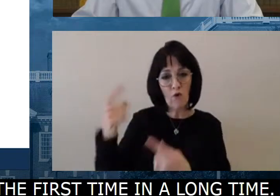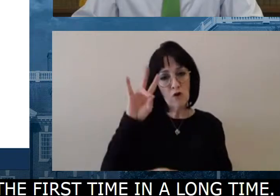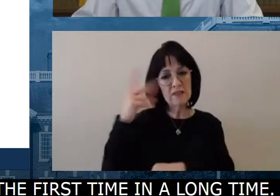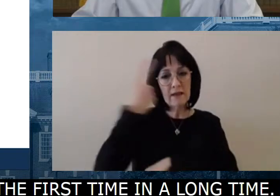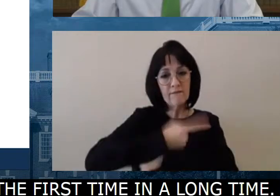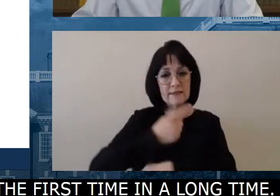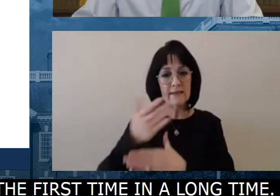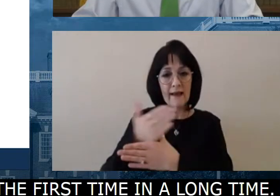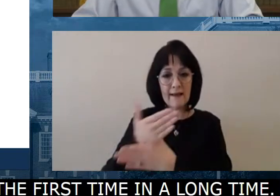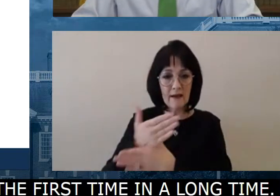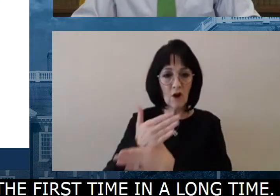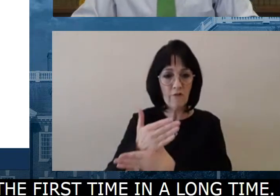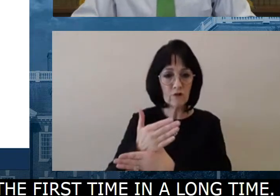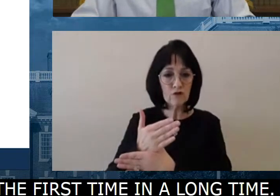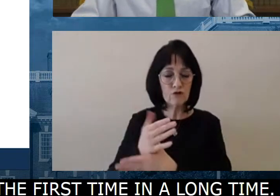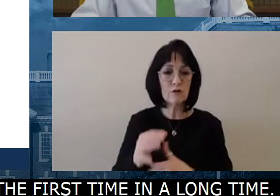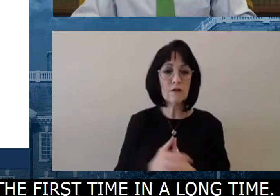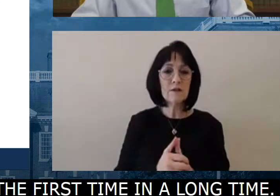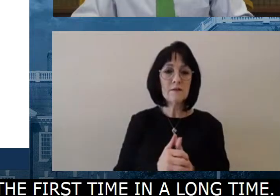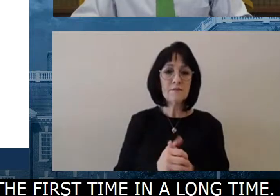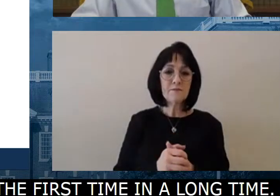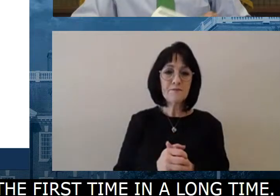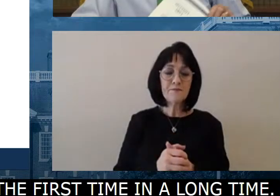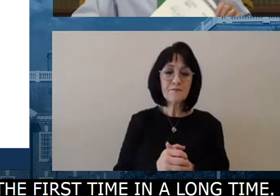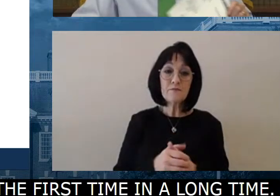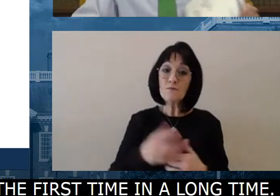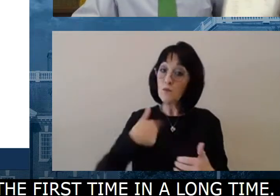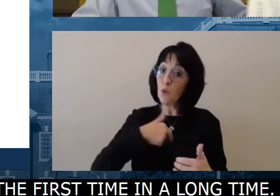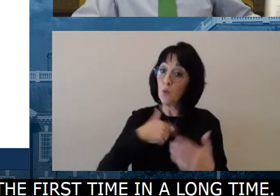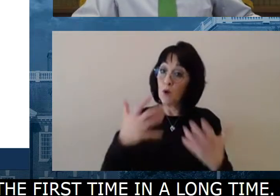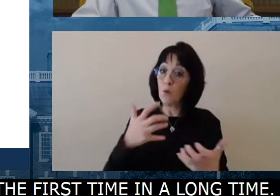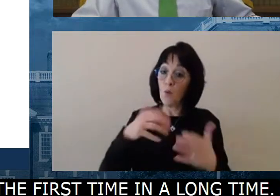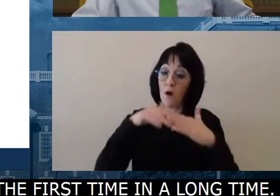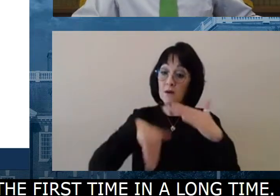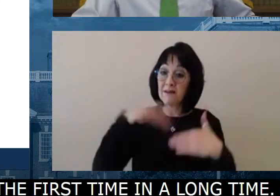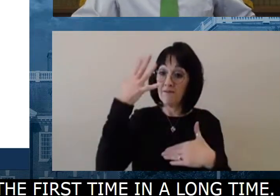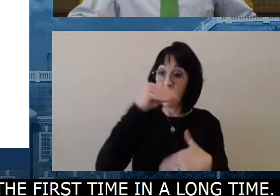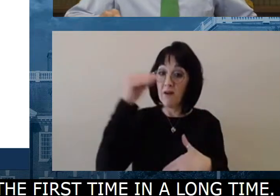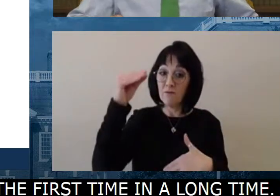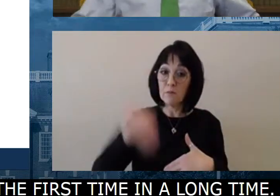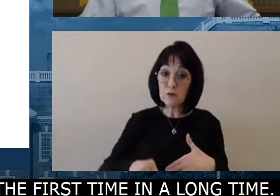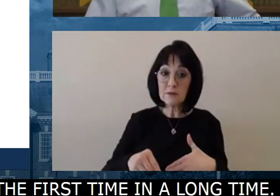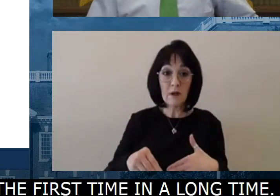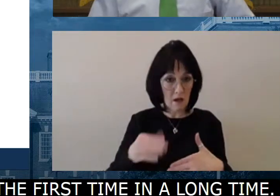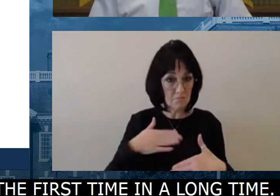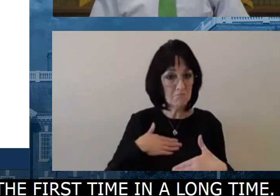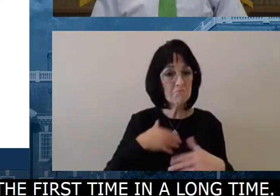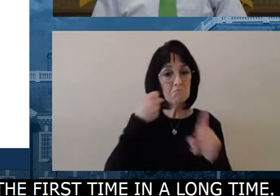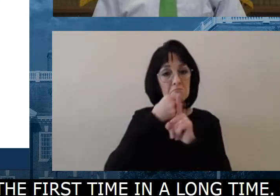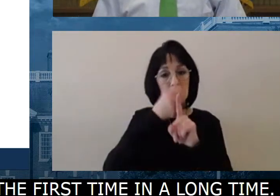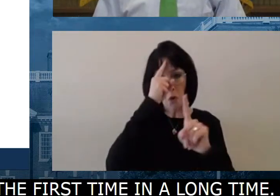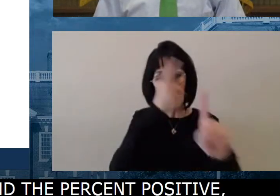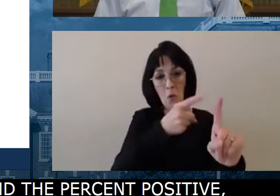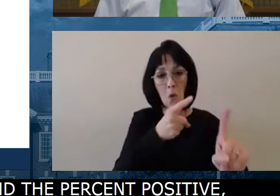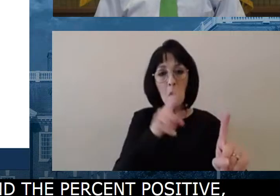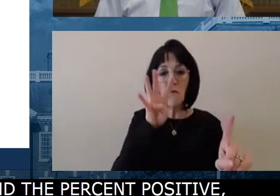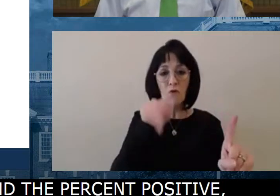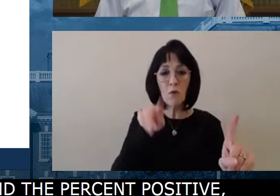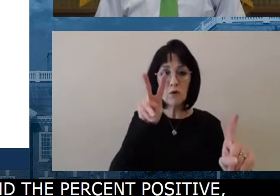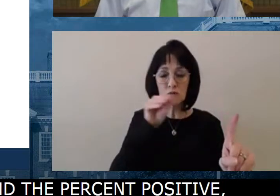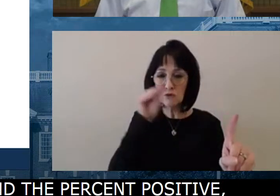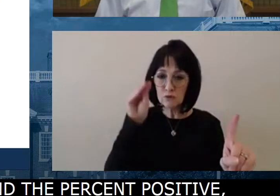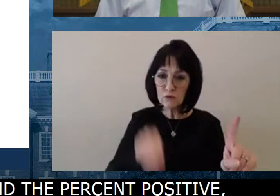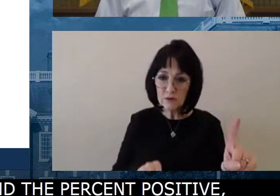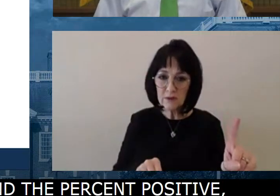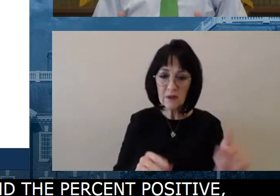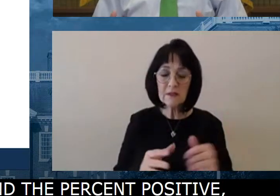Health Organization goal. Sadly, of course, we still have more people who succumb and die